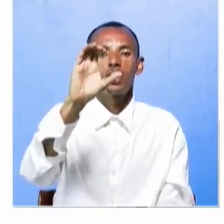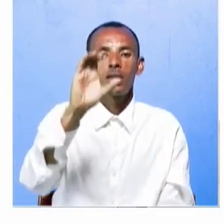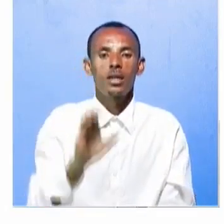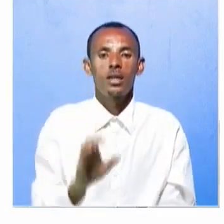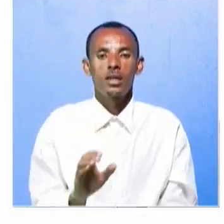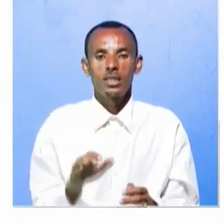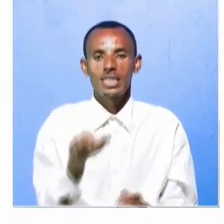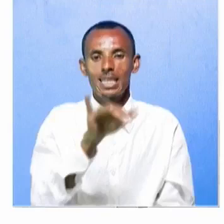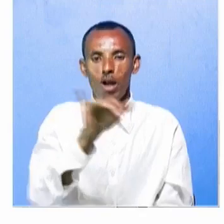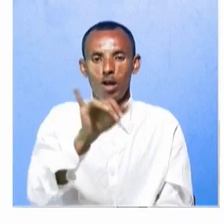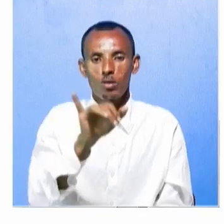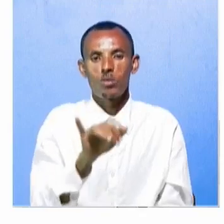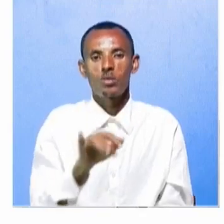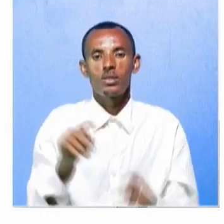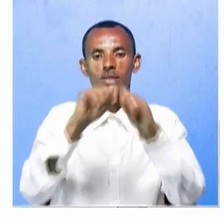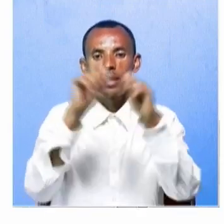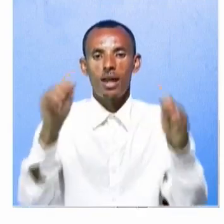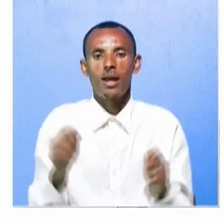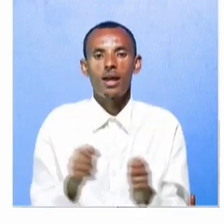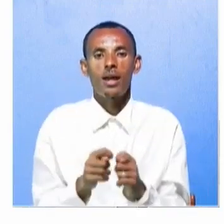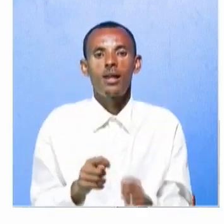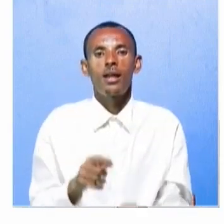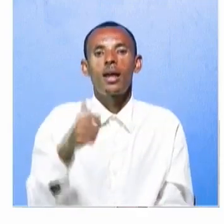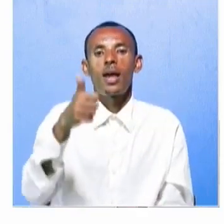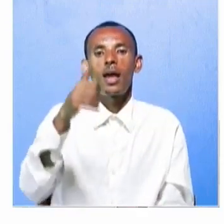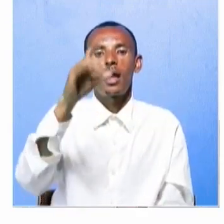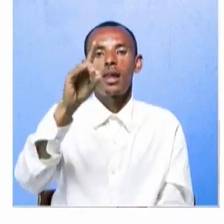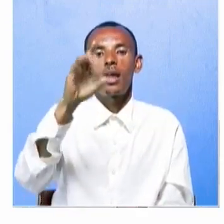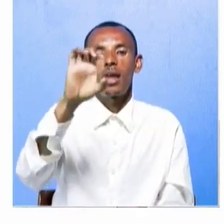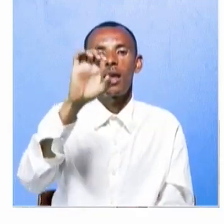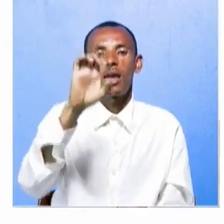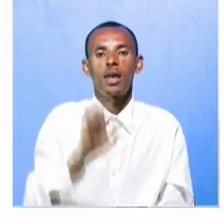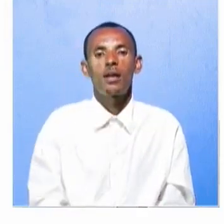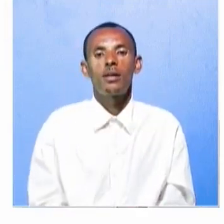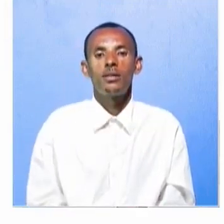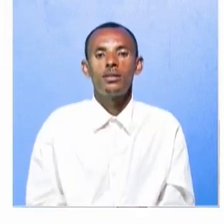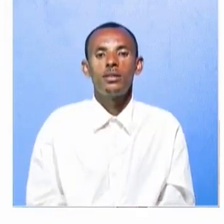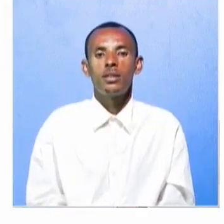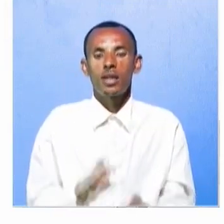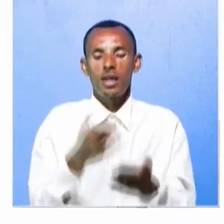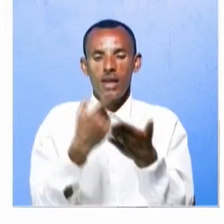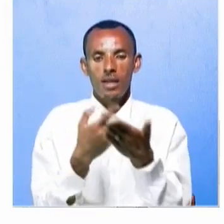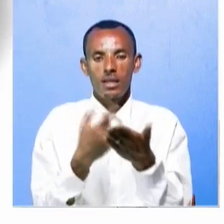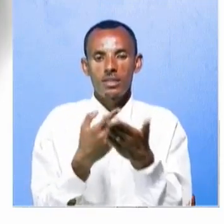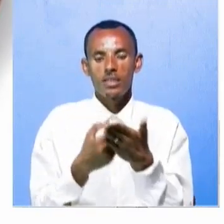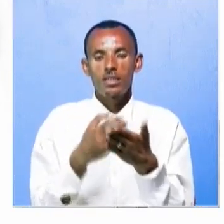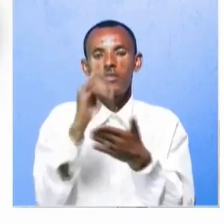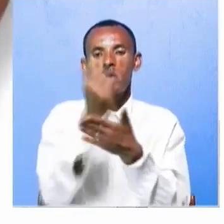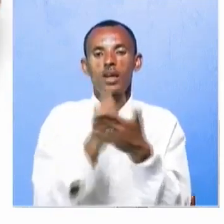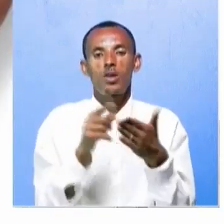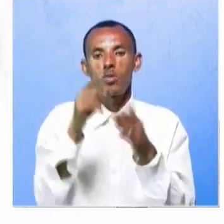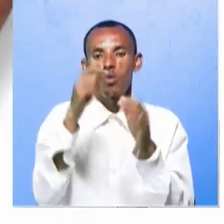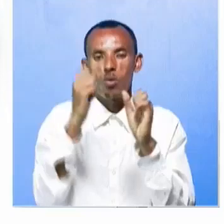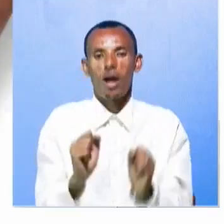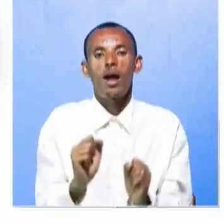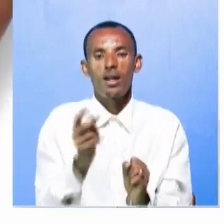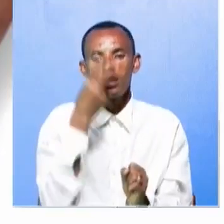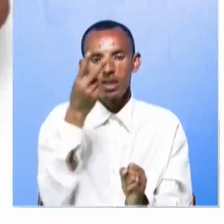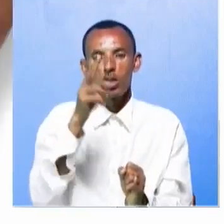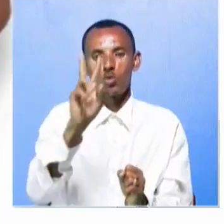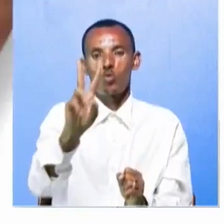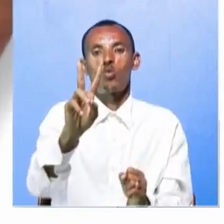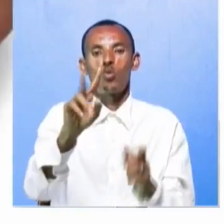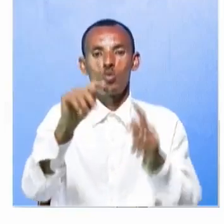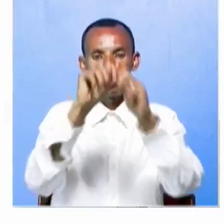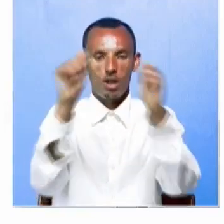is similar to triangle ADE. Okay, here in this figure, you can see two